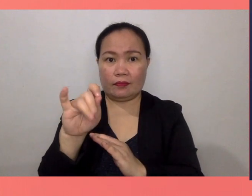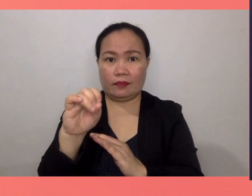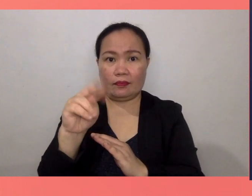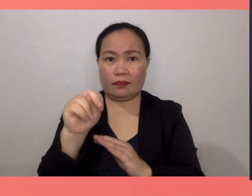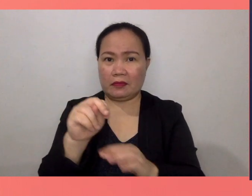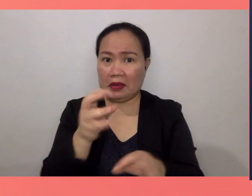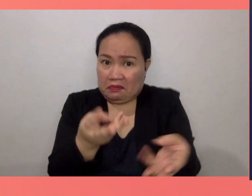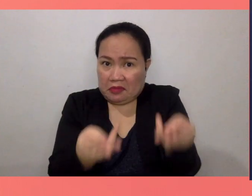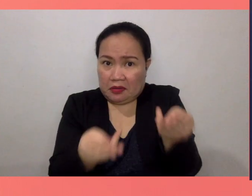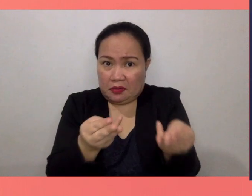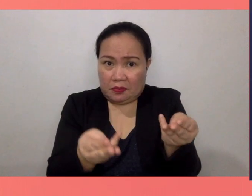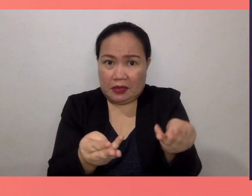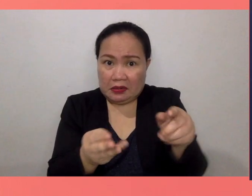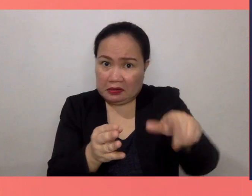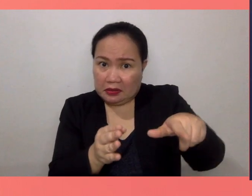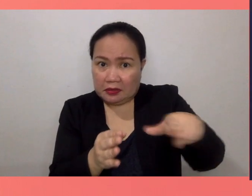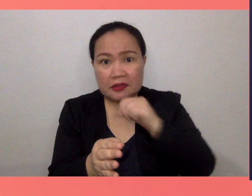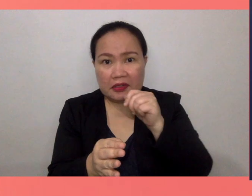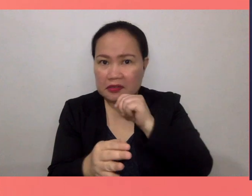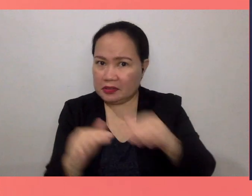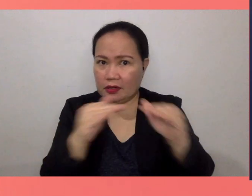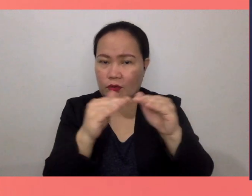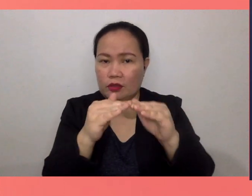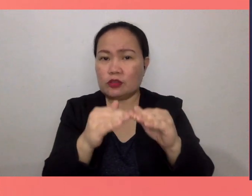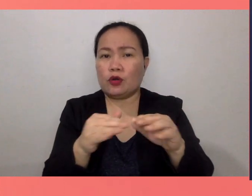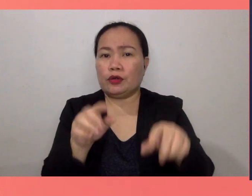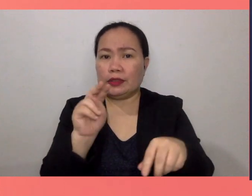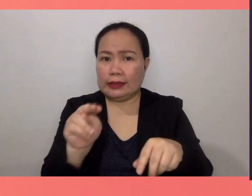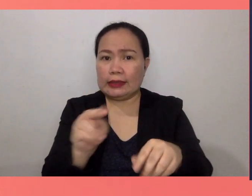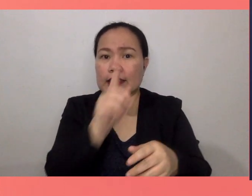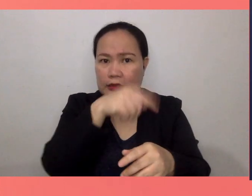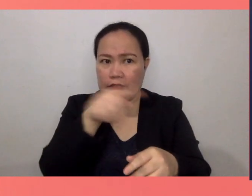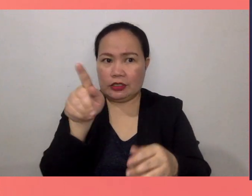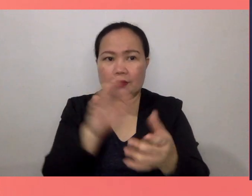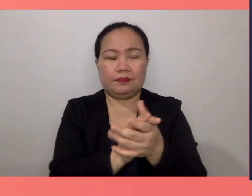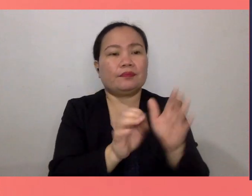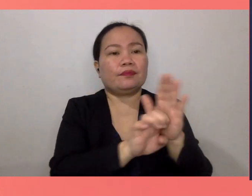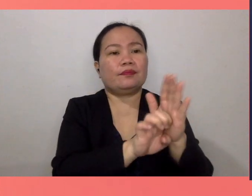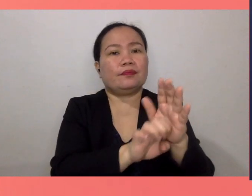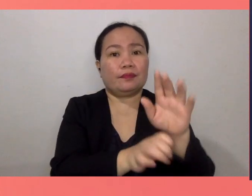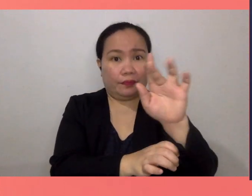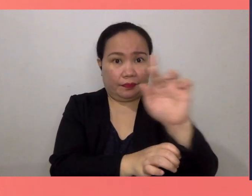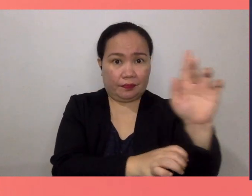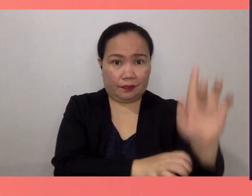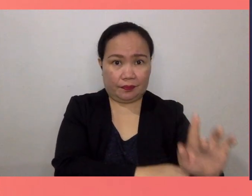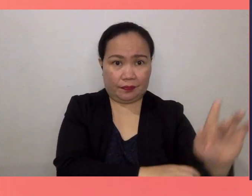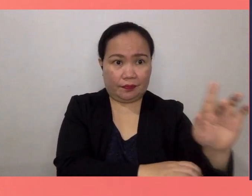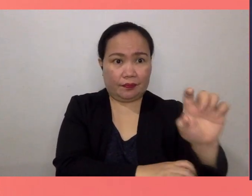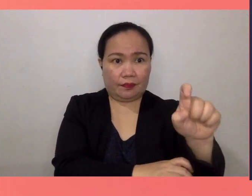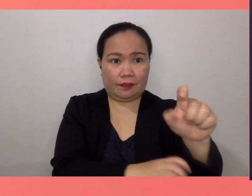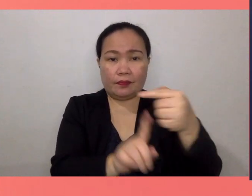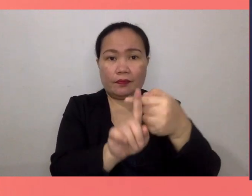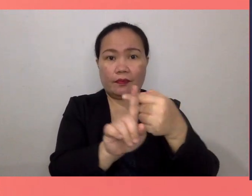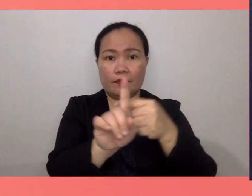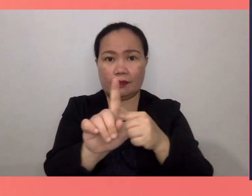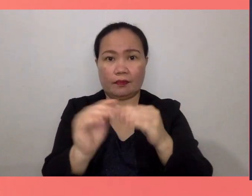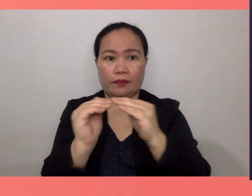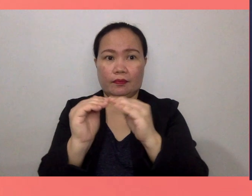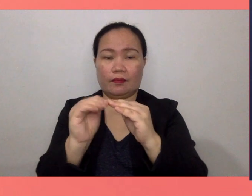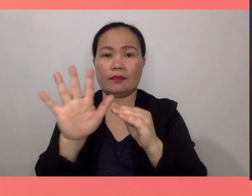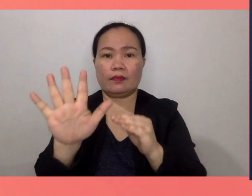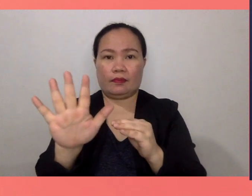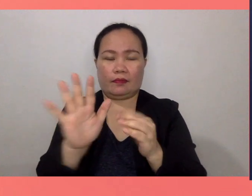equal. Okay? So, for example, meron tayong square root of x plus 1 is equal to